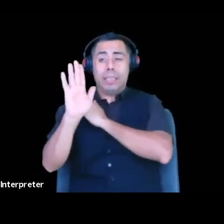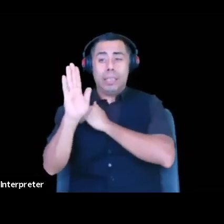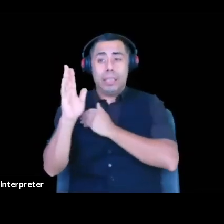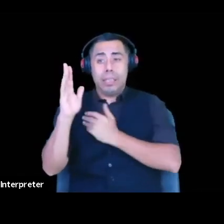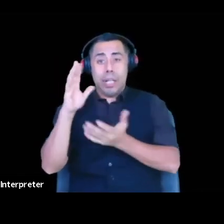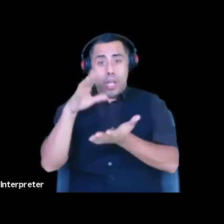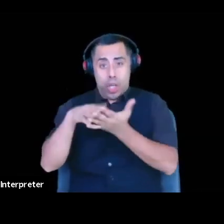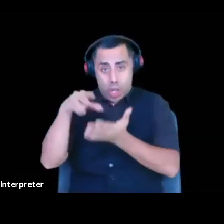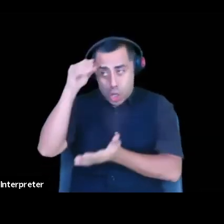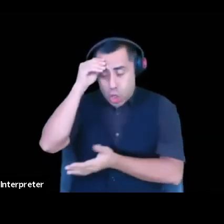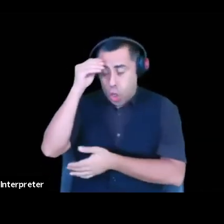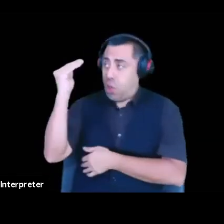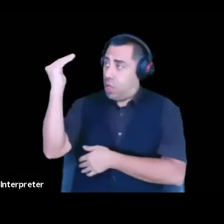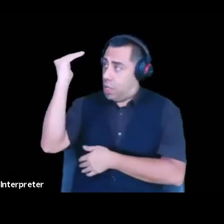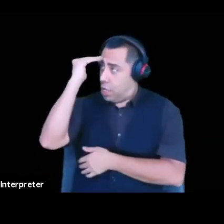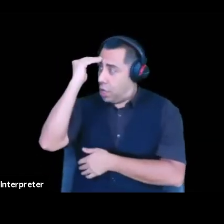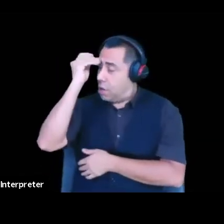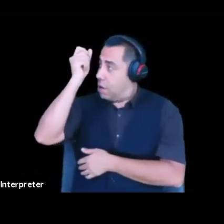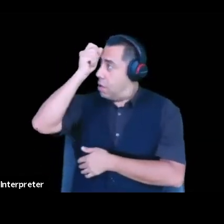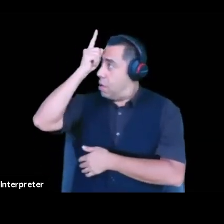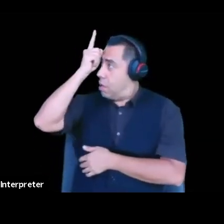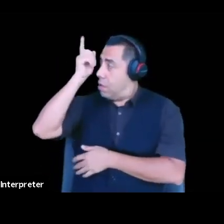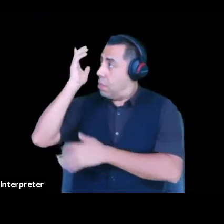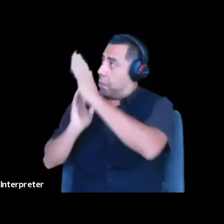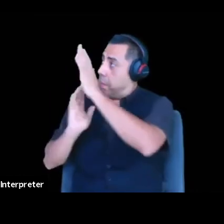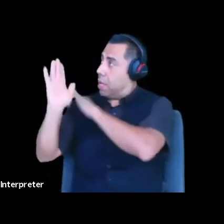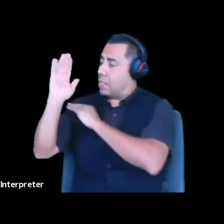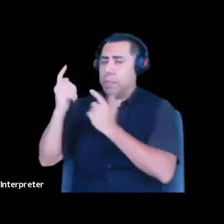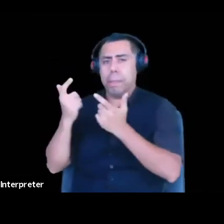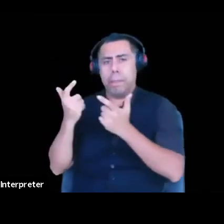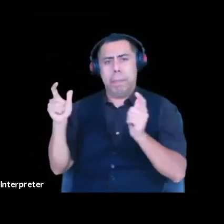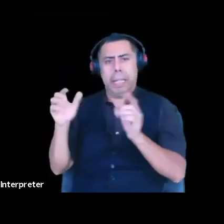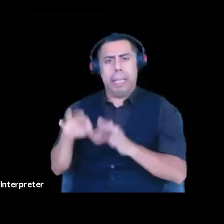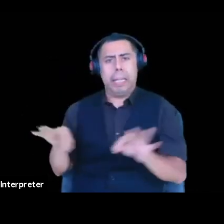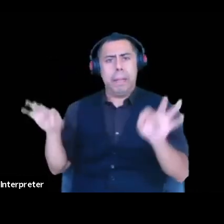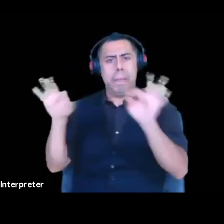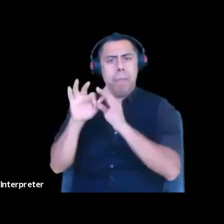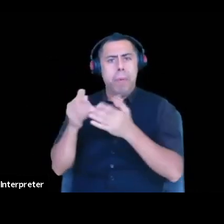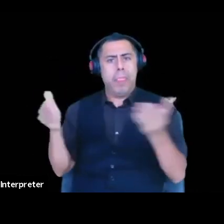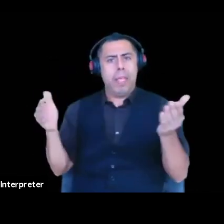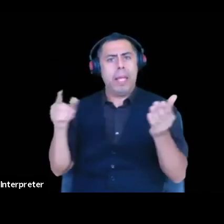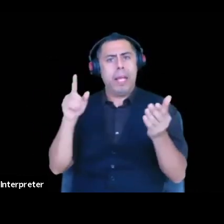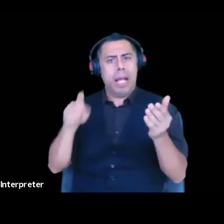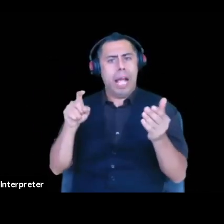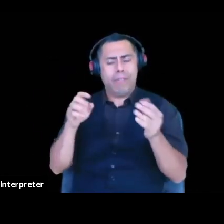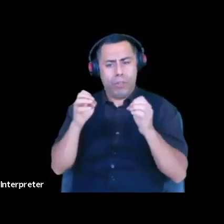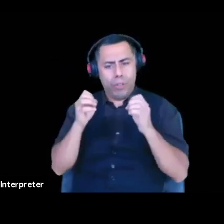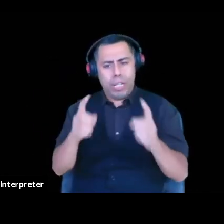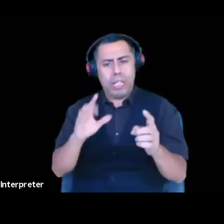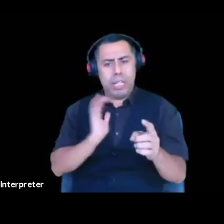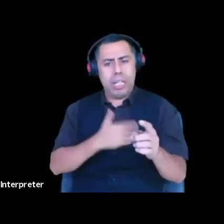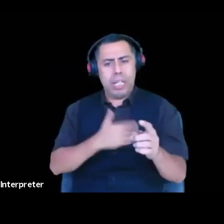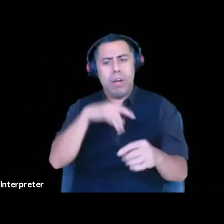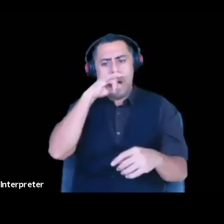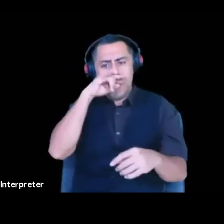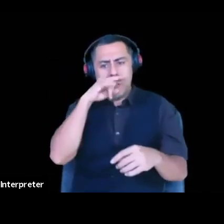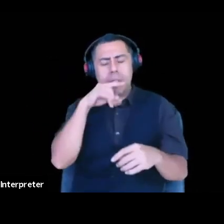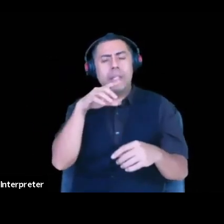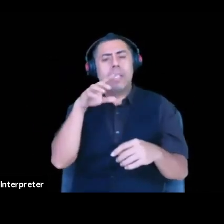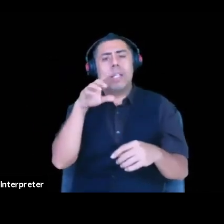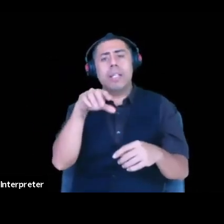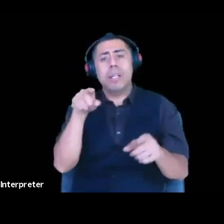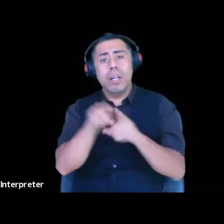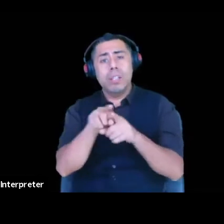to educate our students and educate our children and educate those people that need to know other than